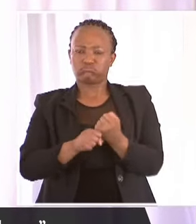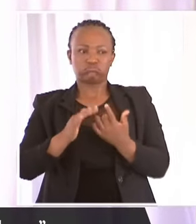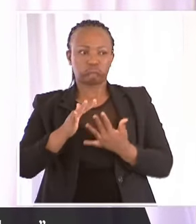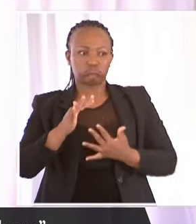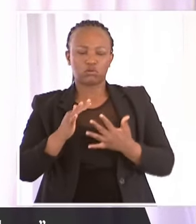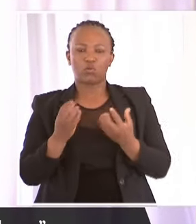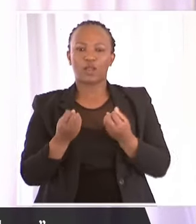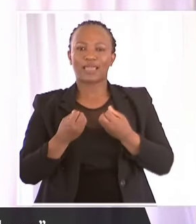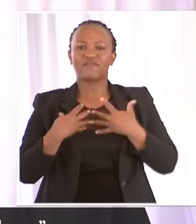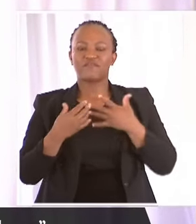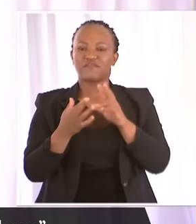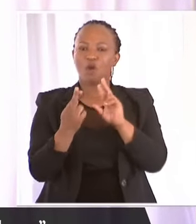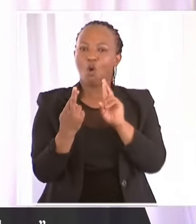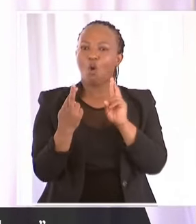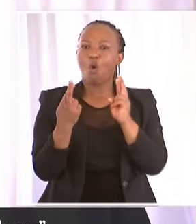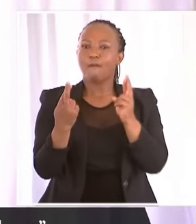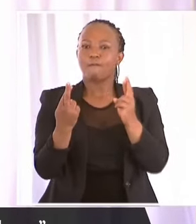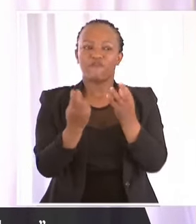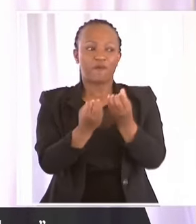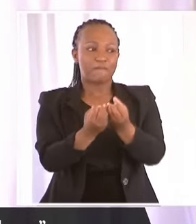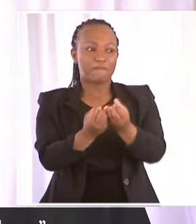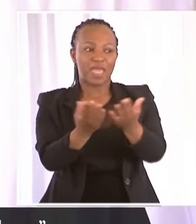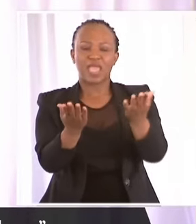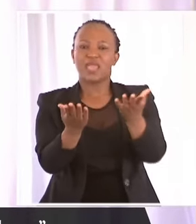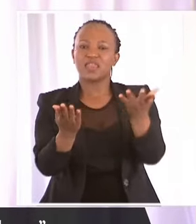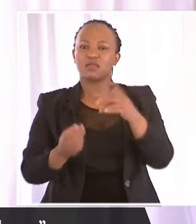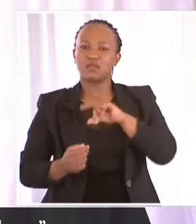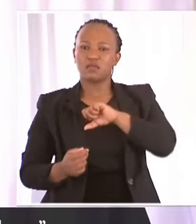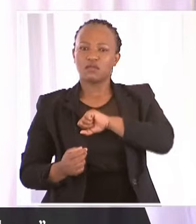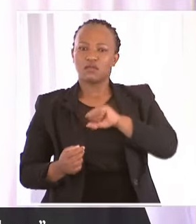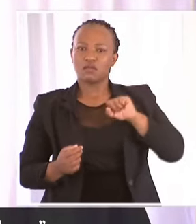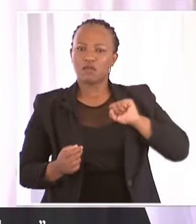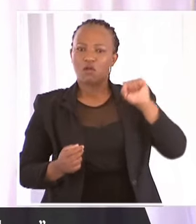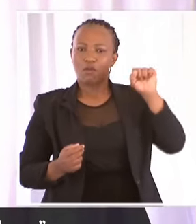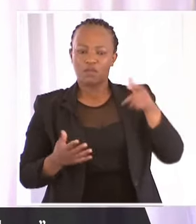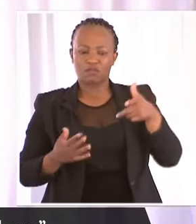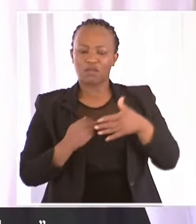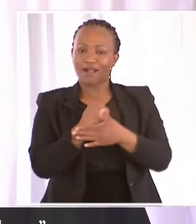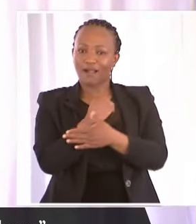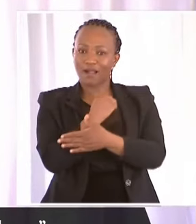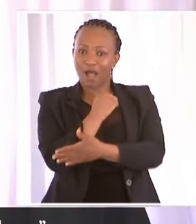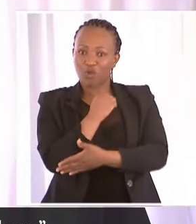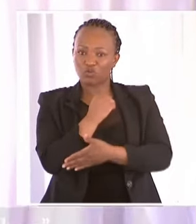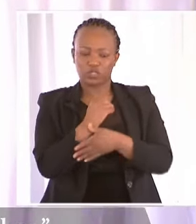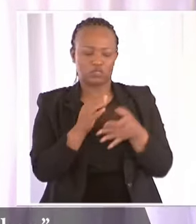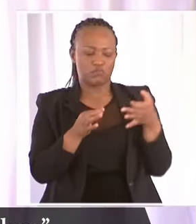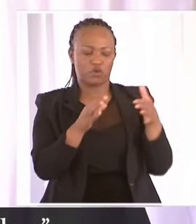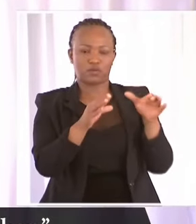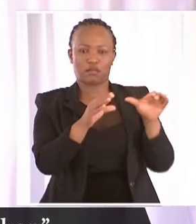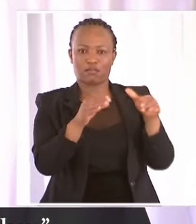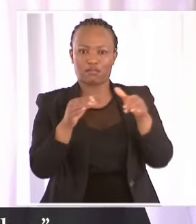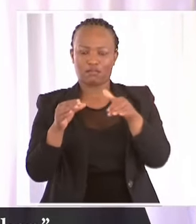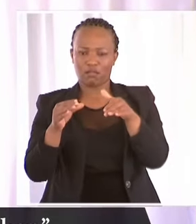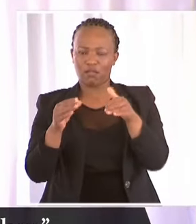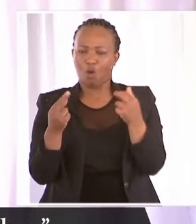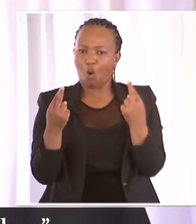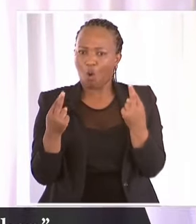comrades in our movement and in our country as well. And may I say also